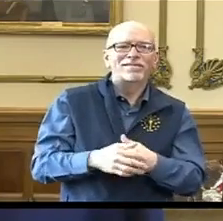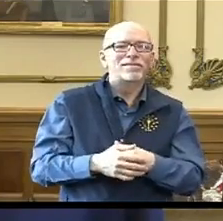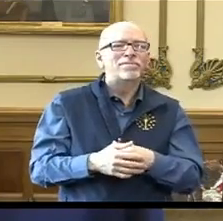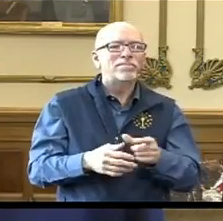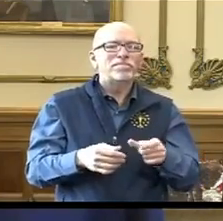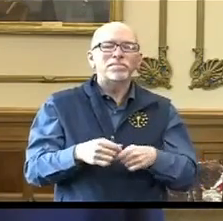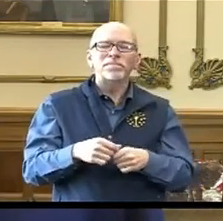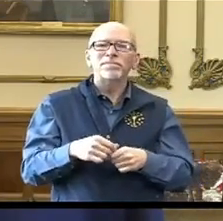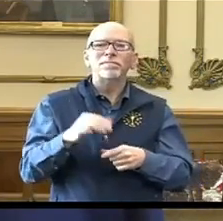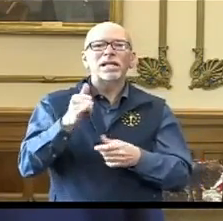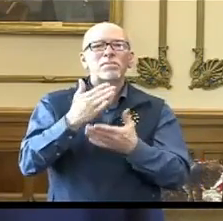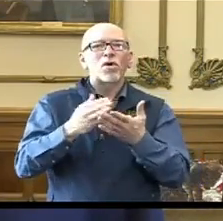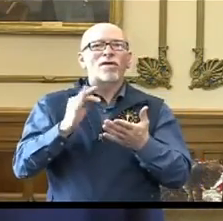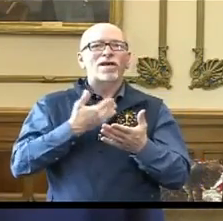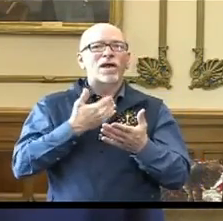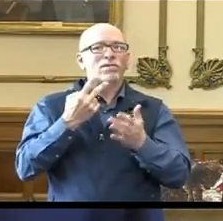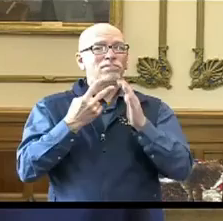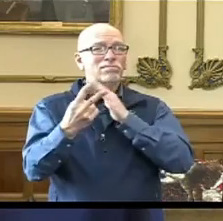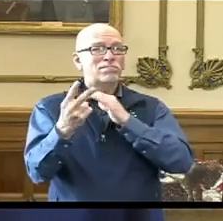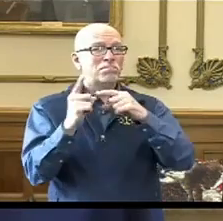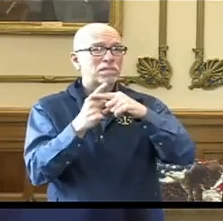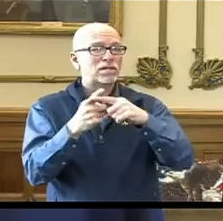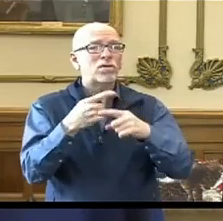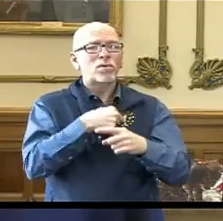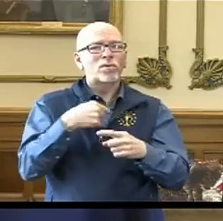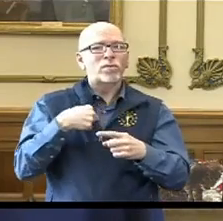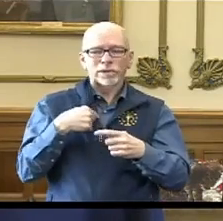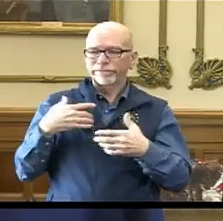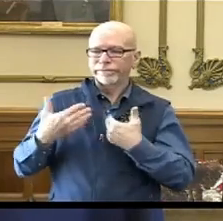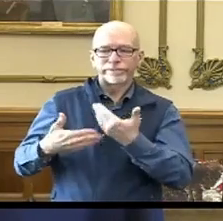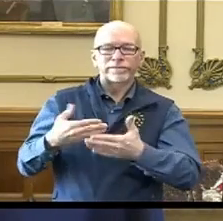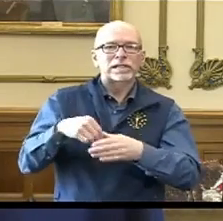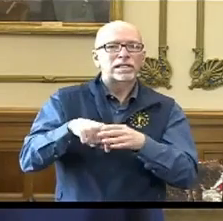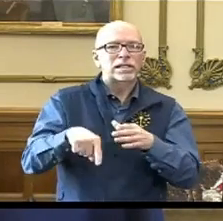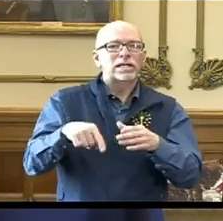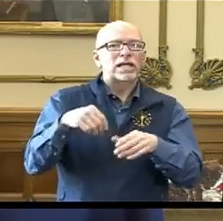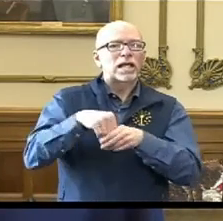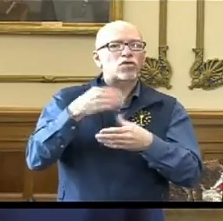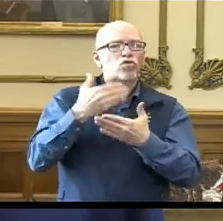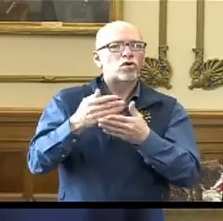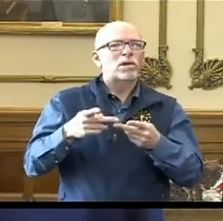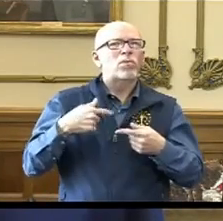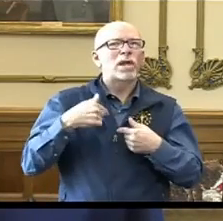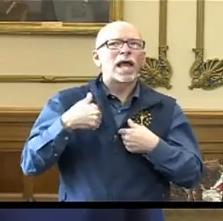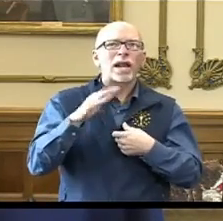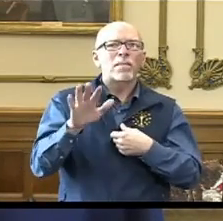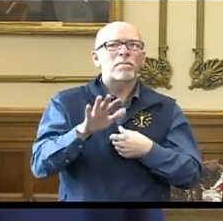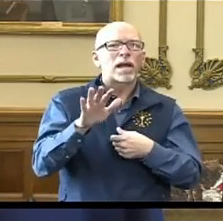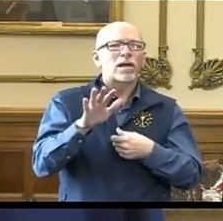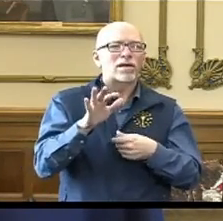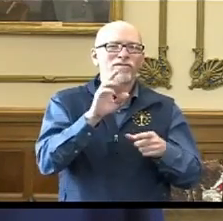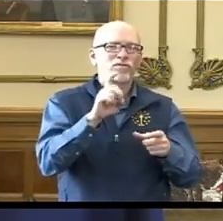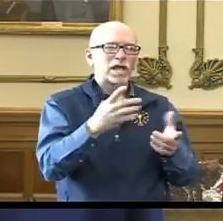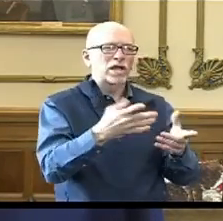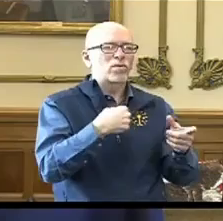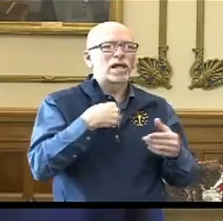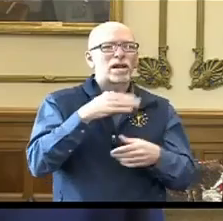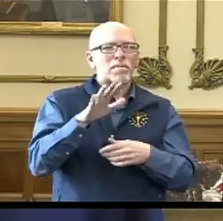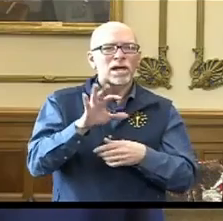That's part of the silver lining, I guess, is that we went into this all in such a good position. We had about Fred's here. We had